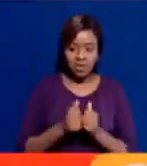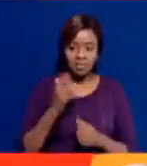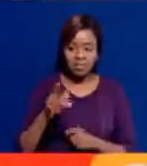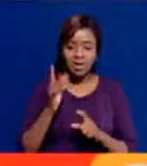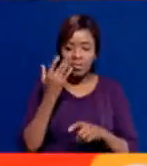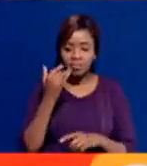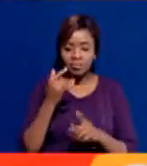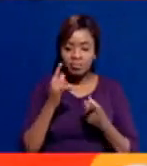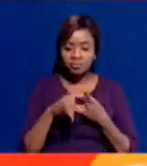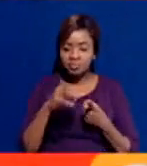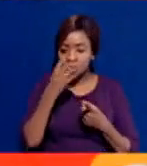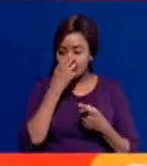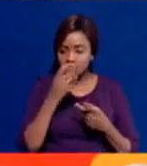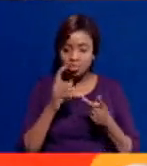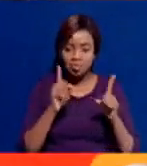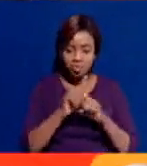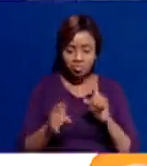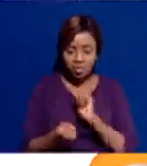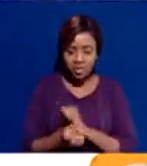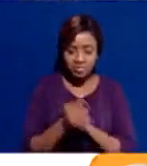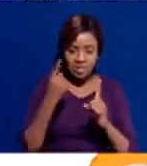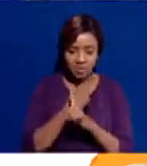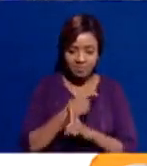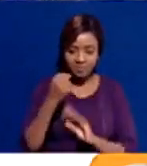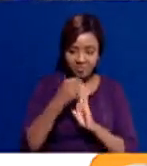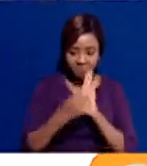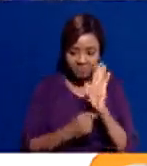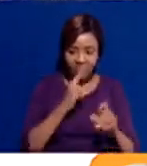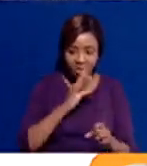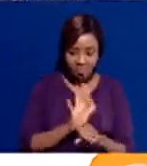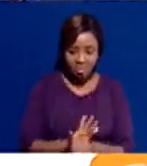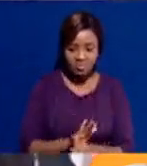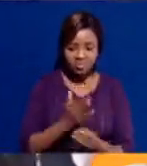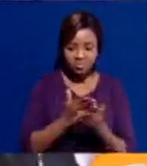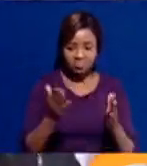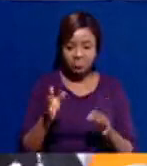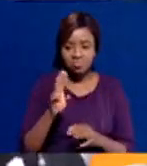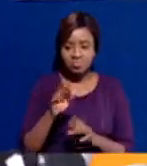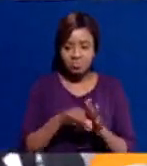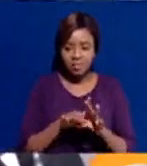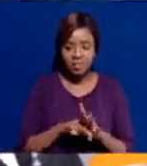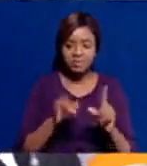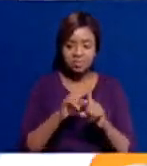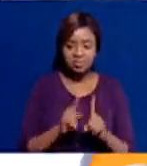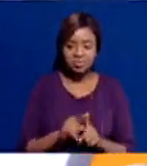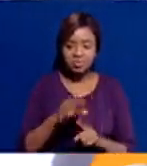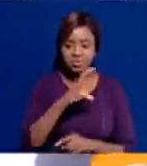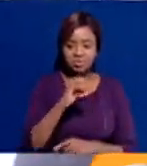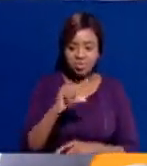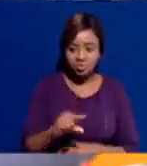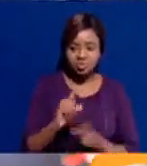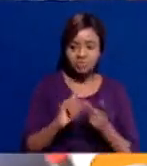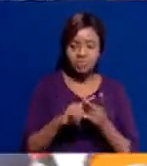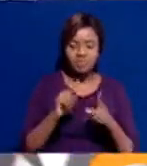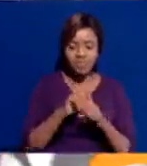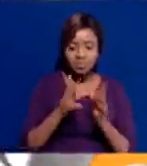where President William Ruto spelled out the deliverables to members of his cabinet, roping in their principal secretaries, the Council of Governors,